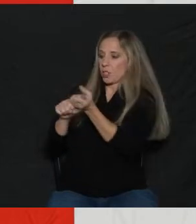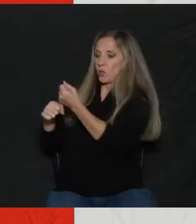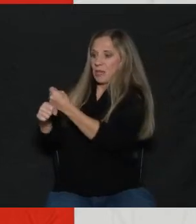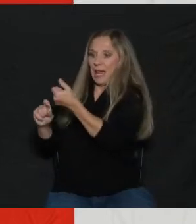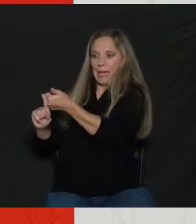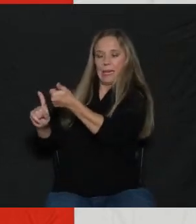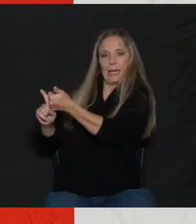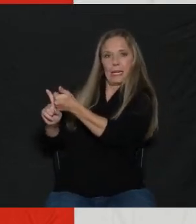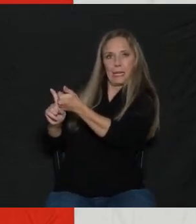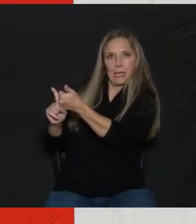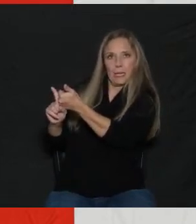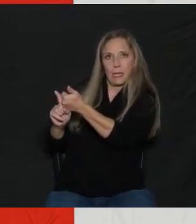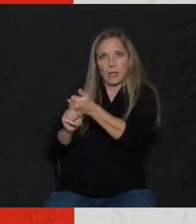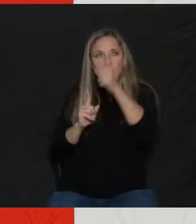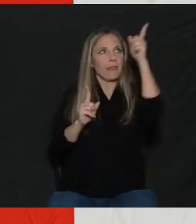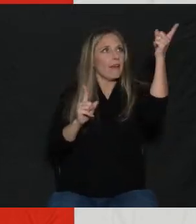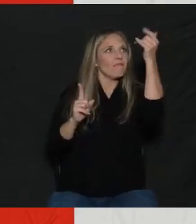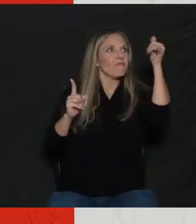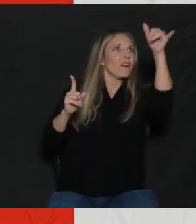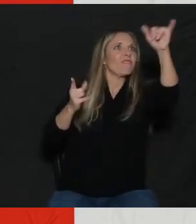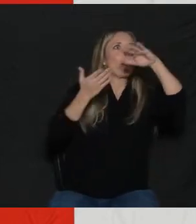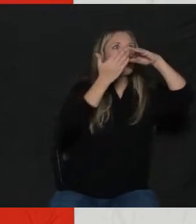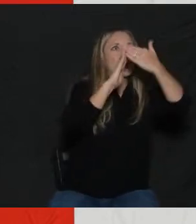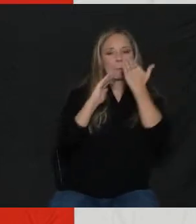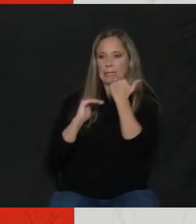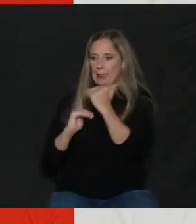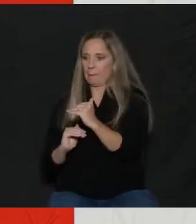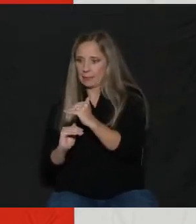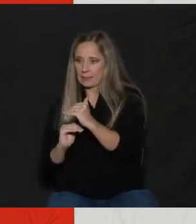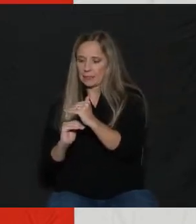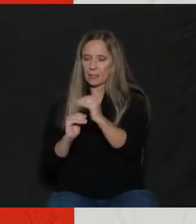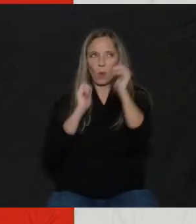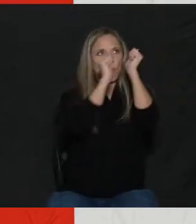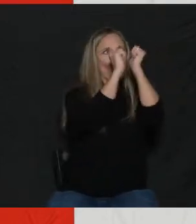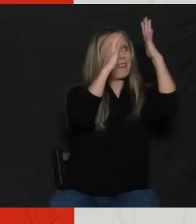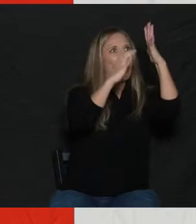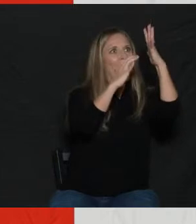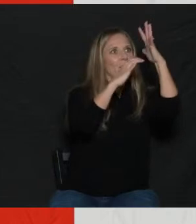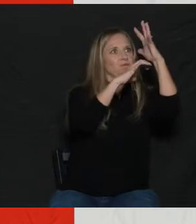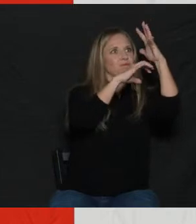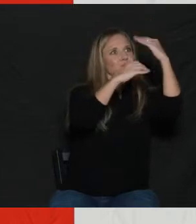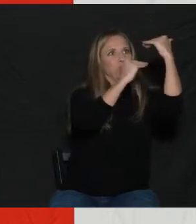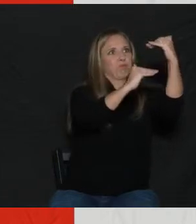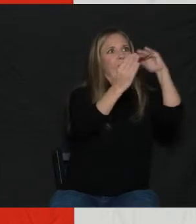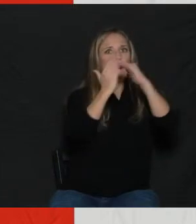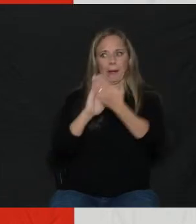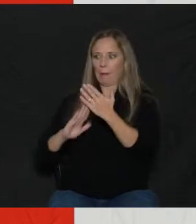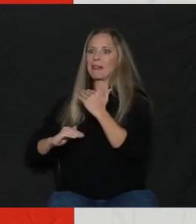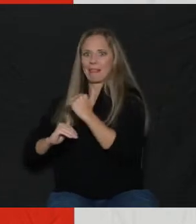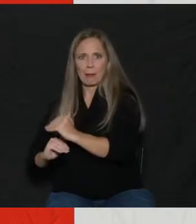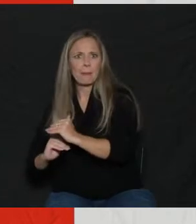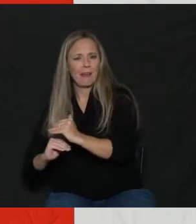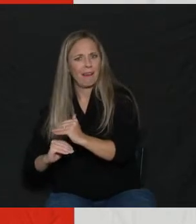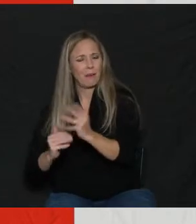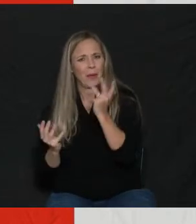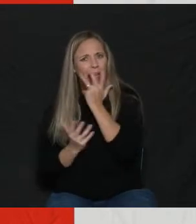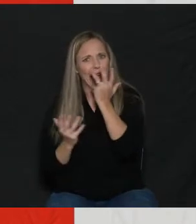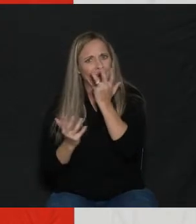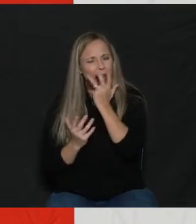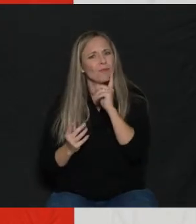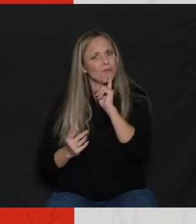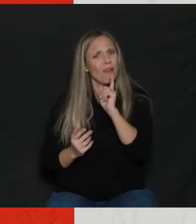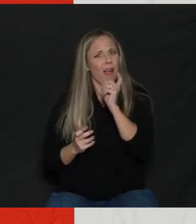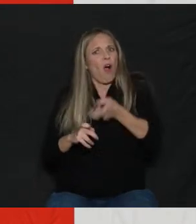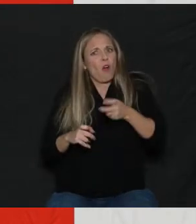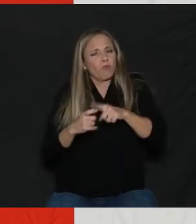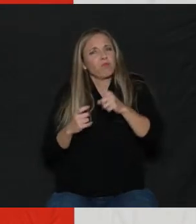becomes finite. The boundless becomes limited. It's really hard to wrap our minds around. But in Luke chapter 1, we see